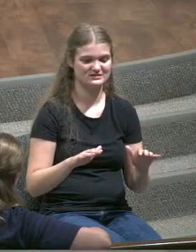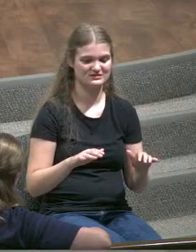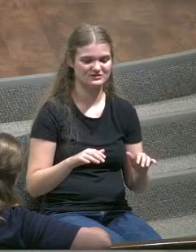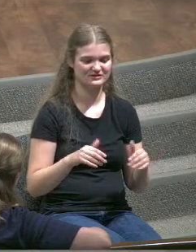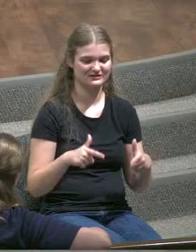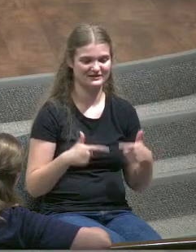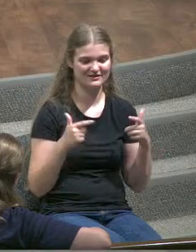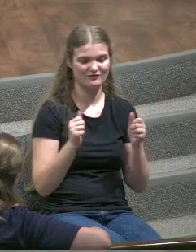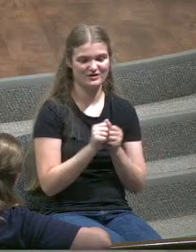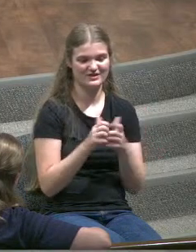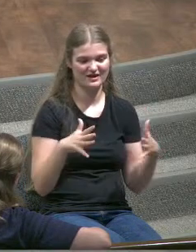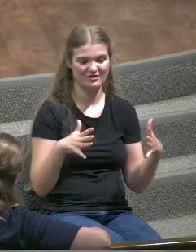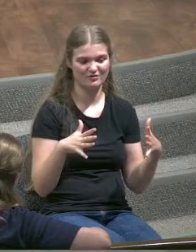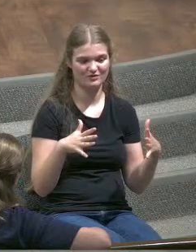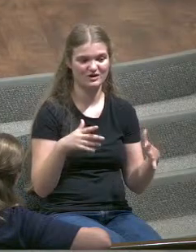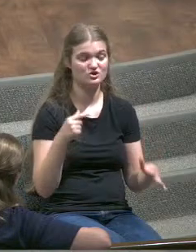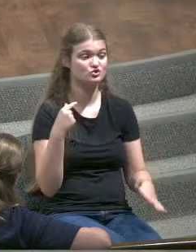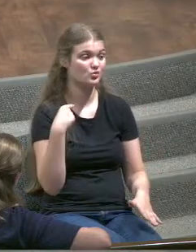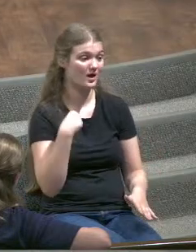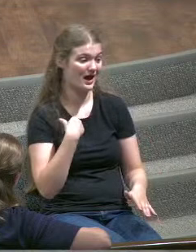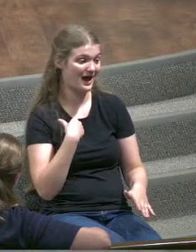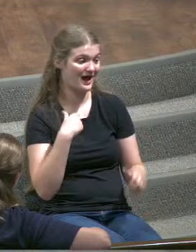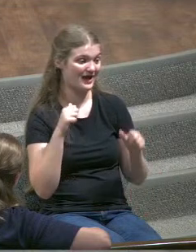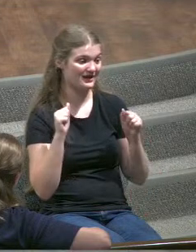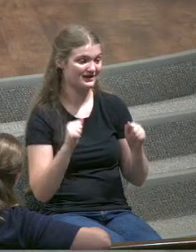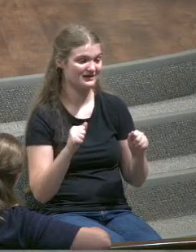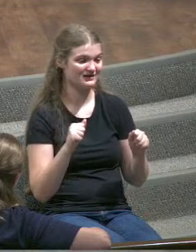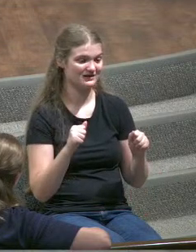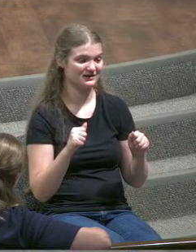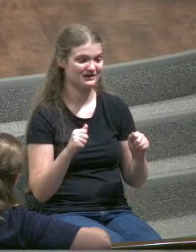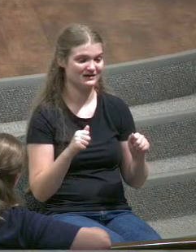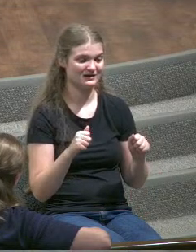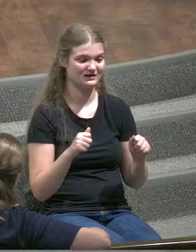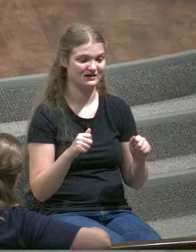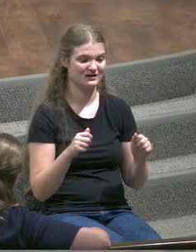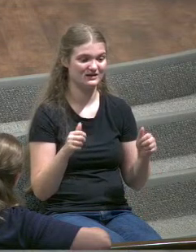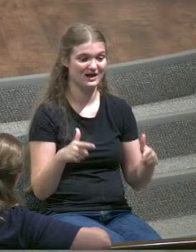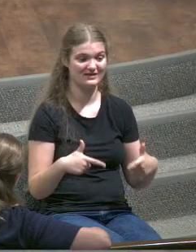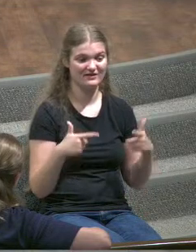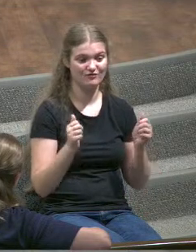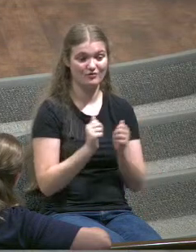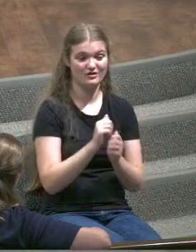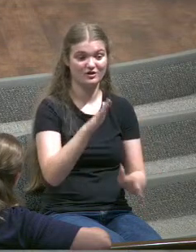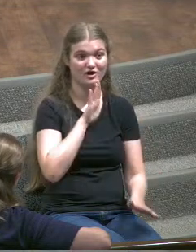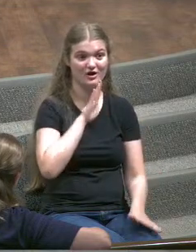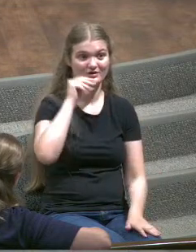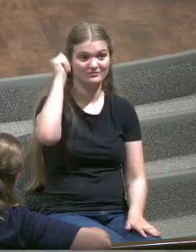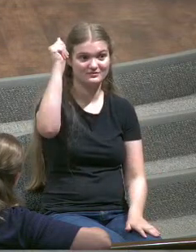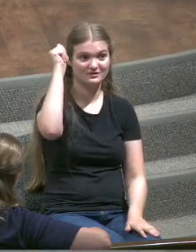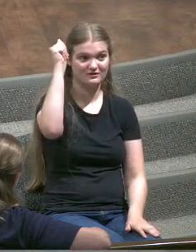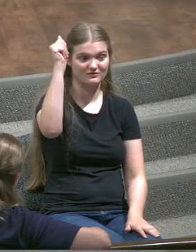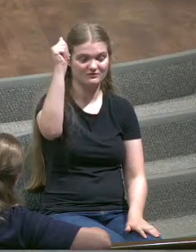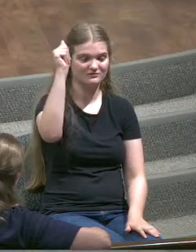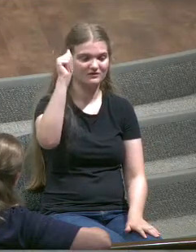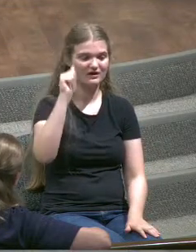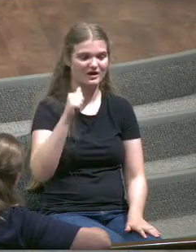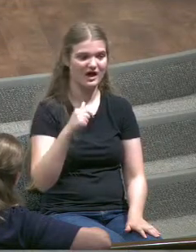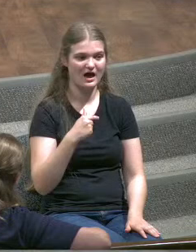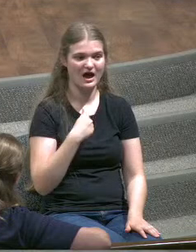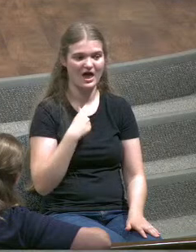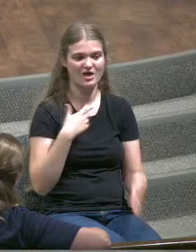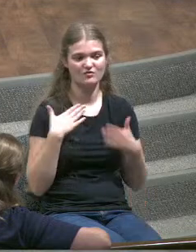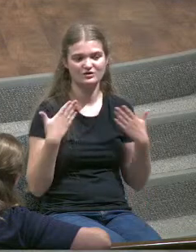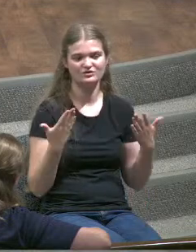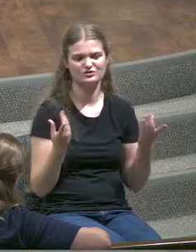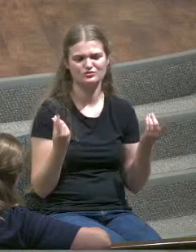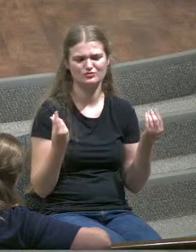can have an audience with God Himself? What am I willing to do? How